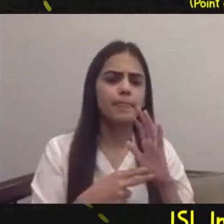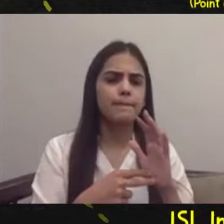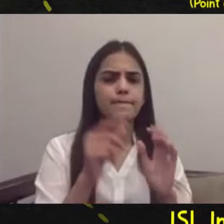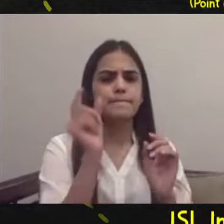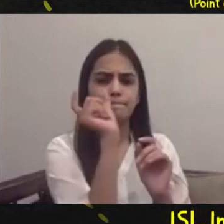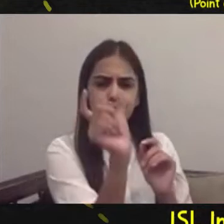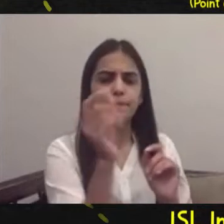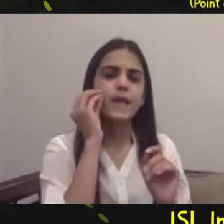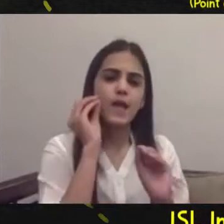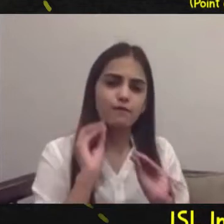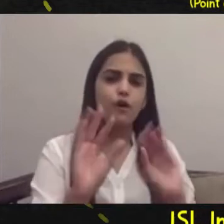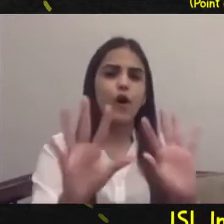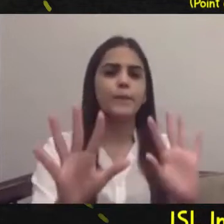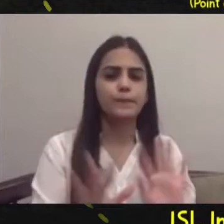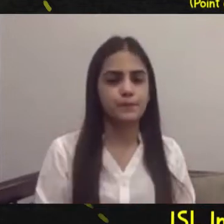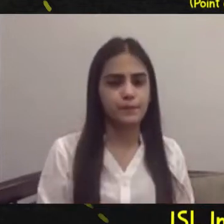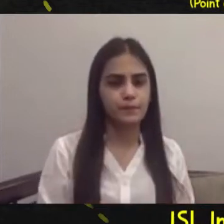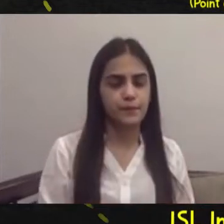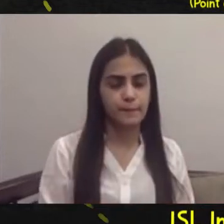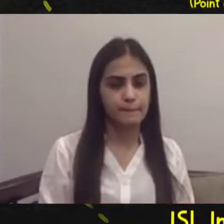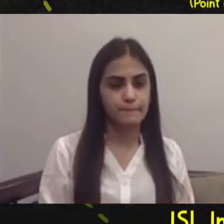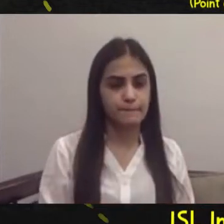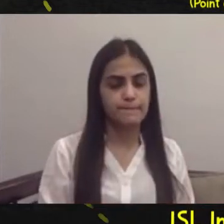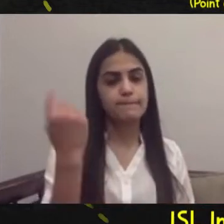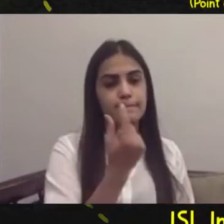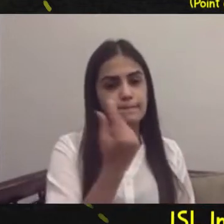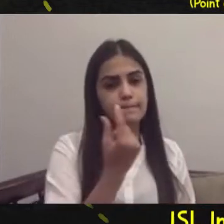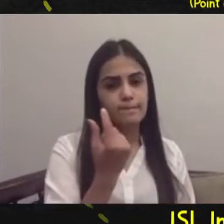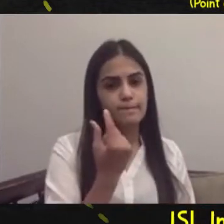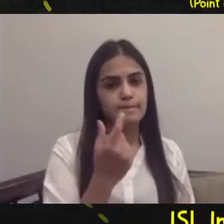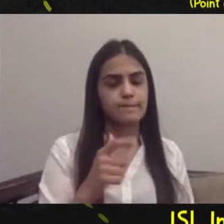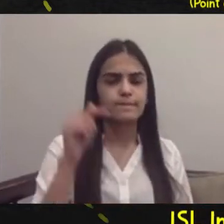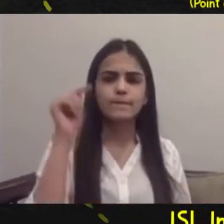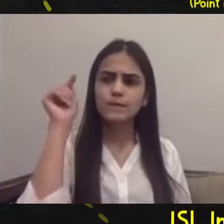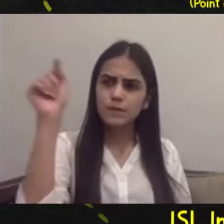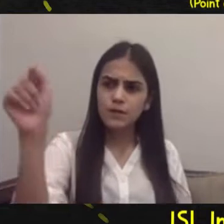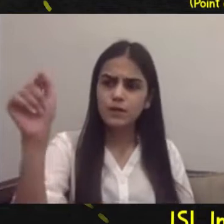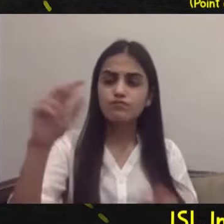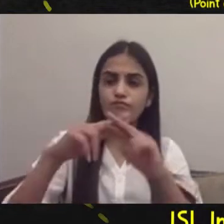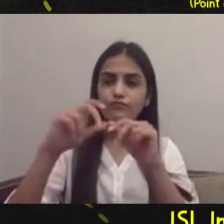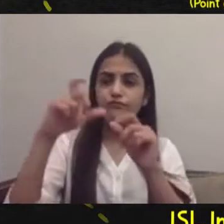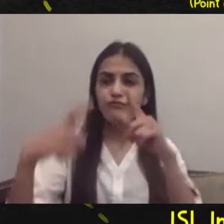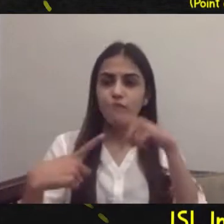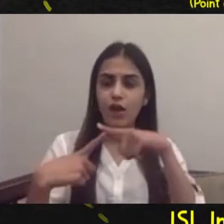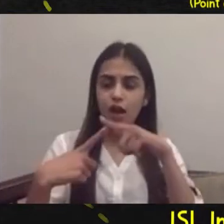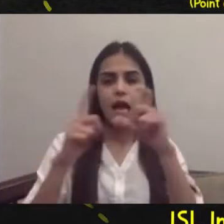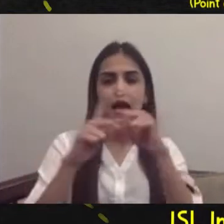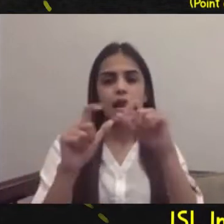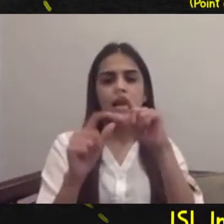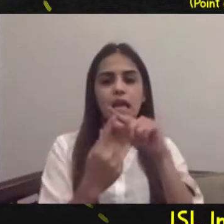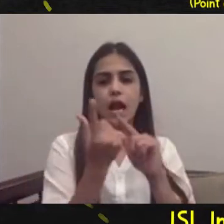information. So the way it's used is like this. That fact is a datum worth taking into